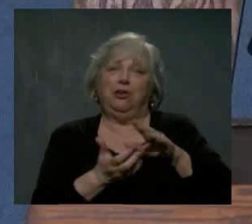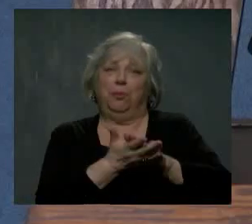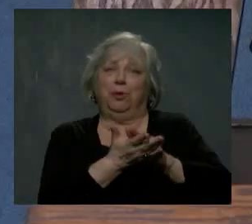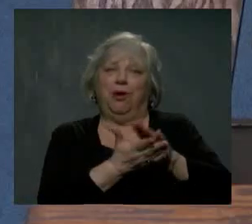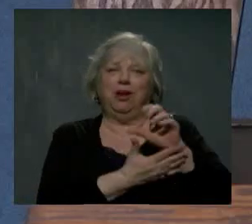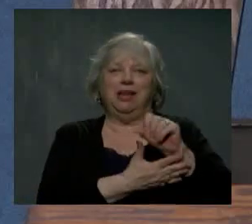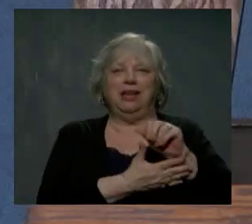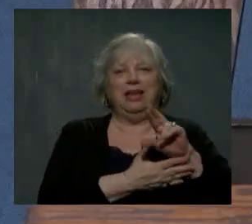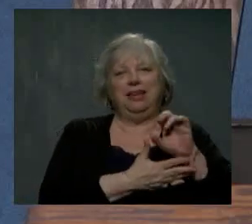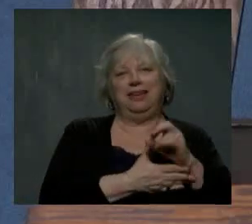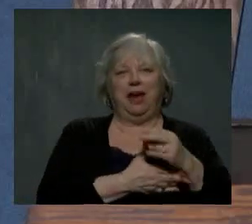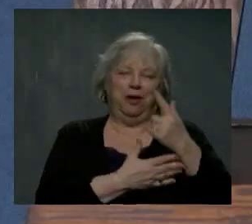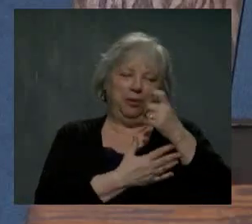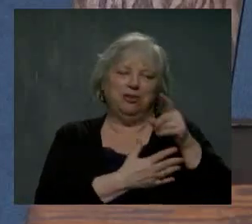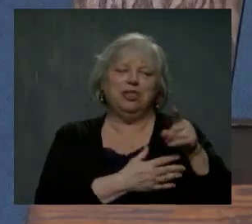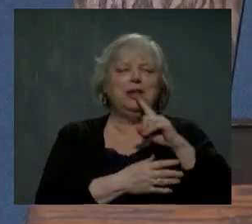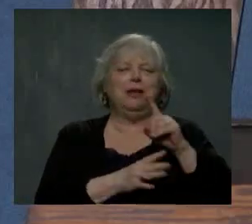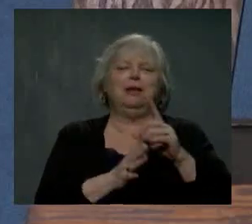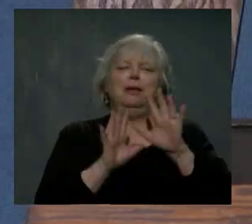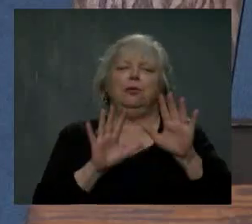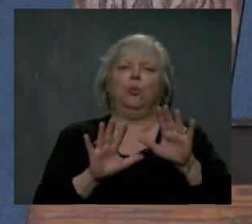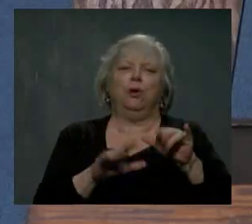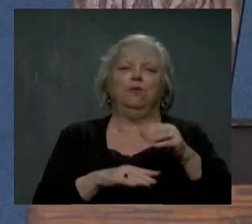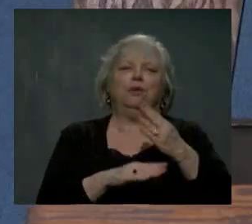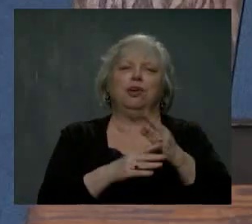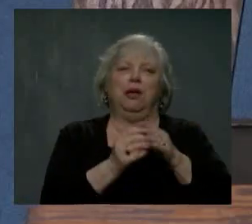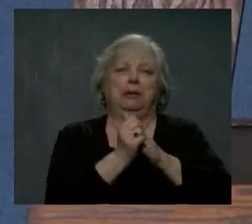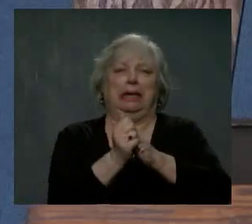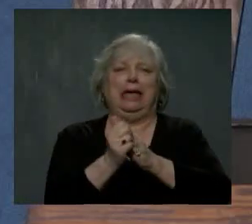applause because she does such a good job leading our department.